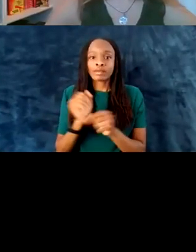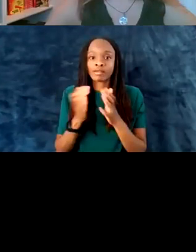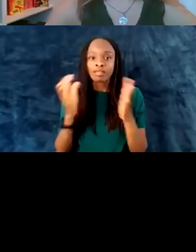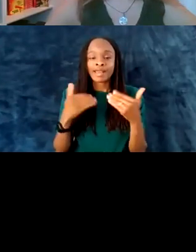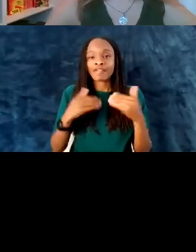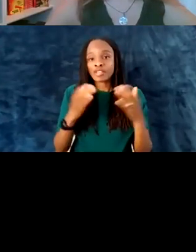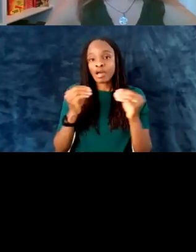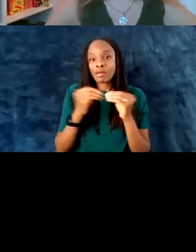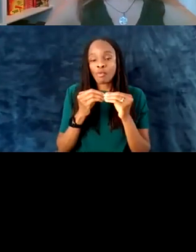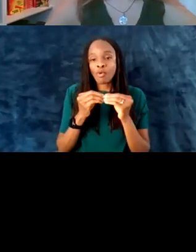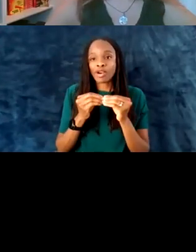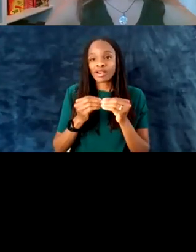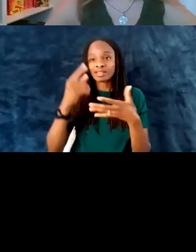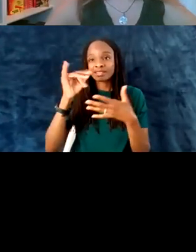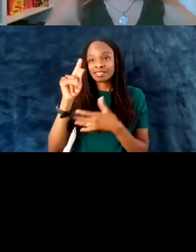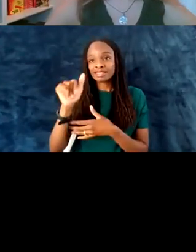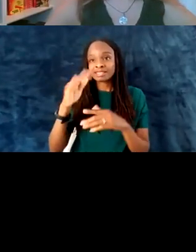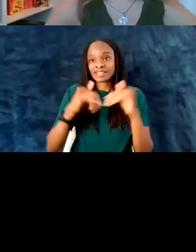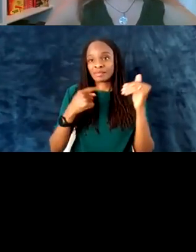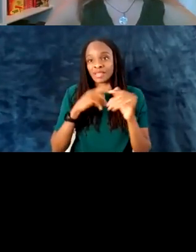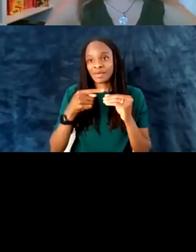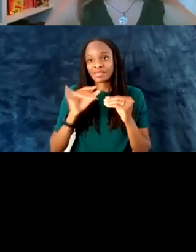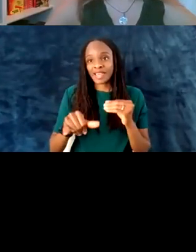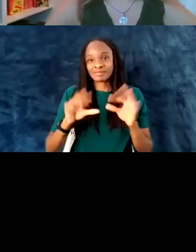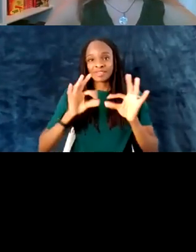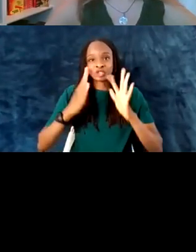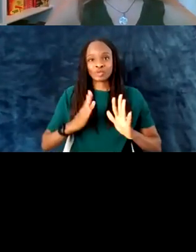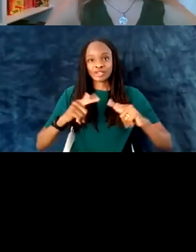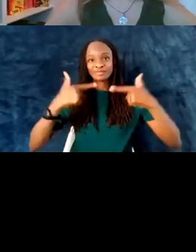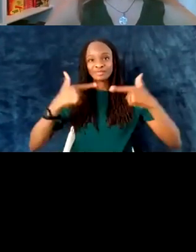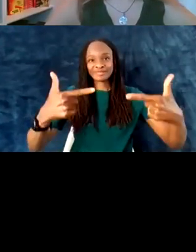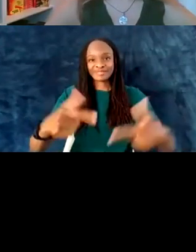more details than I do. So I hope I've done them justice.